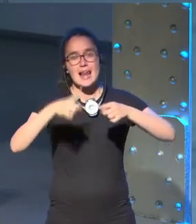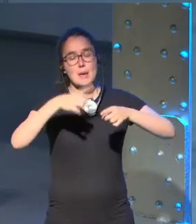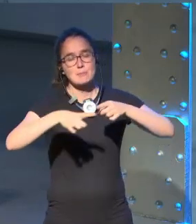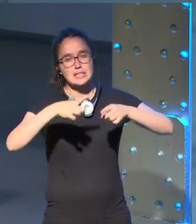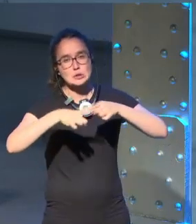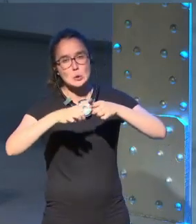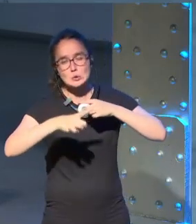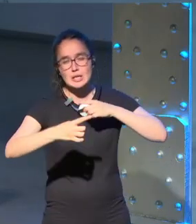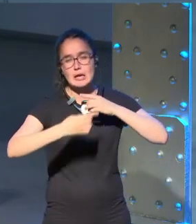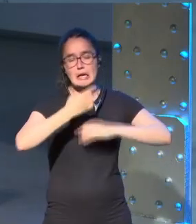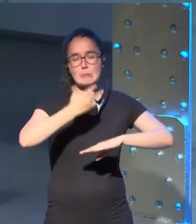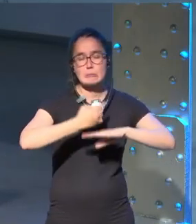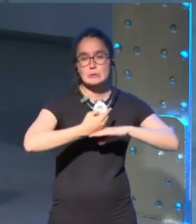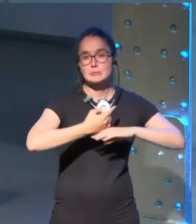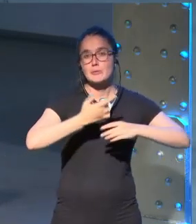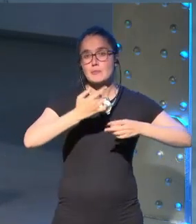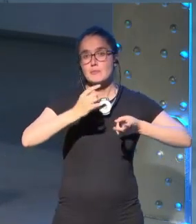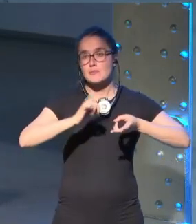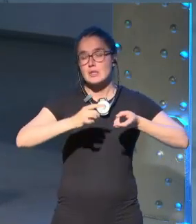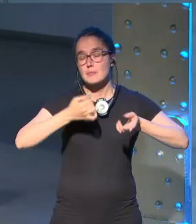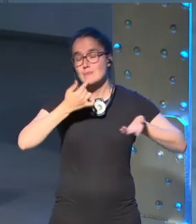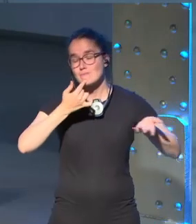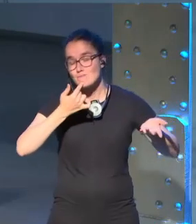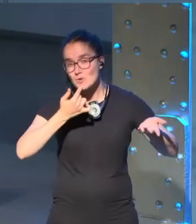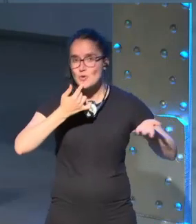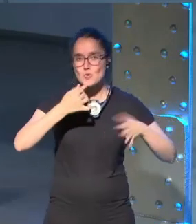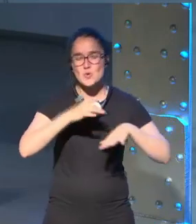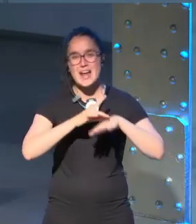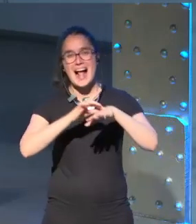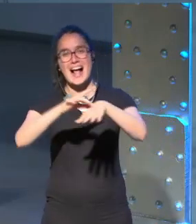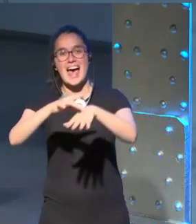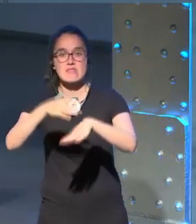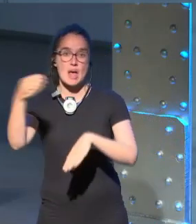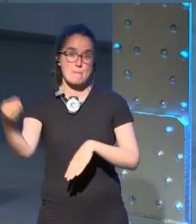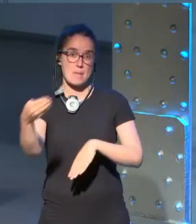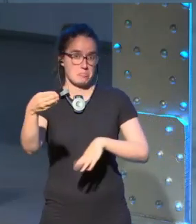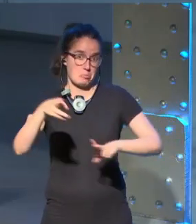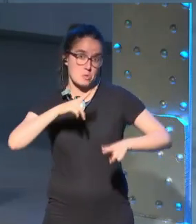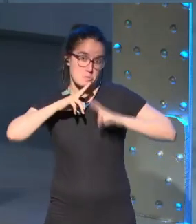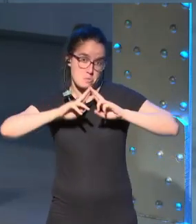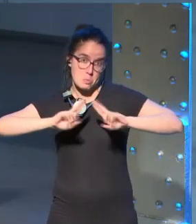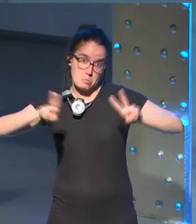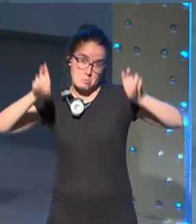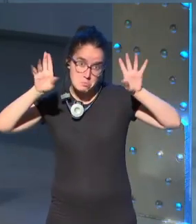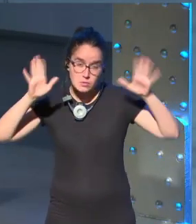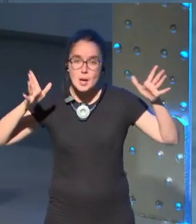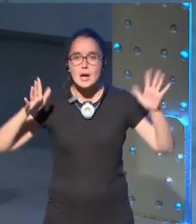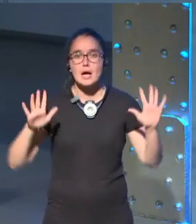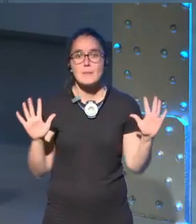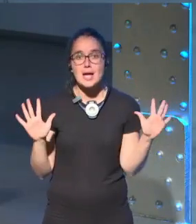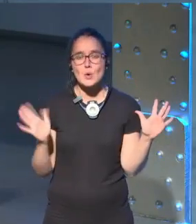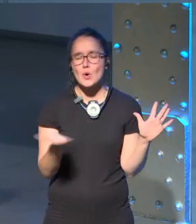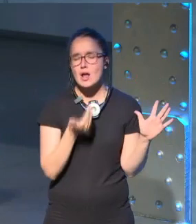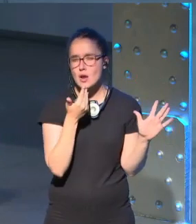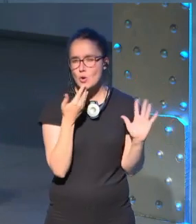some slant, some second agenda. That's always been there to some extent. But something else is happening,